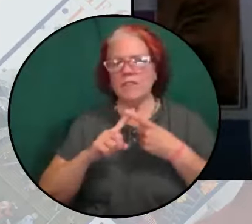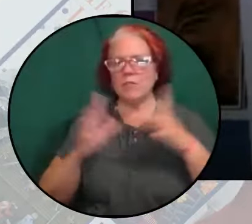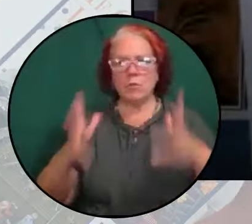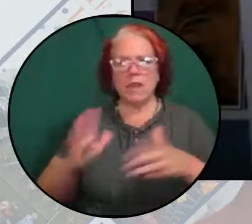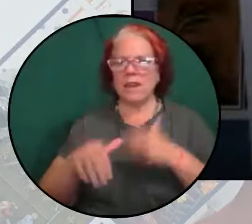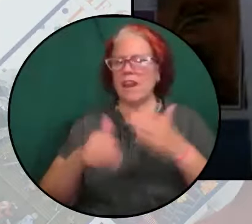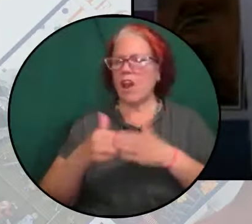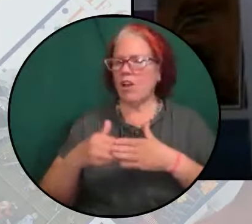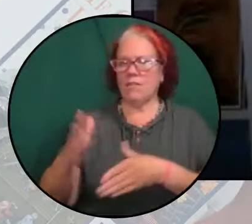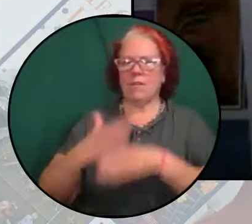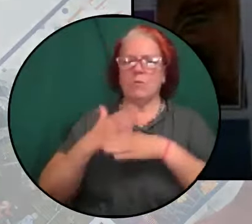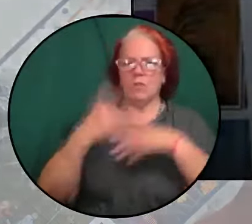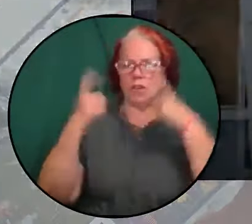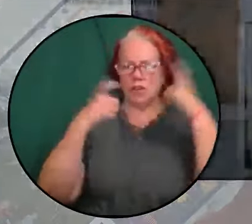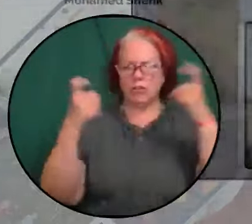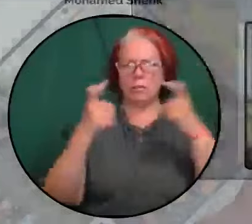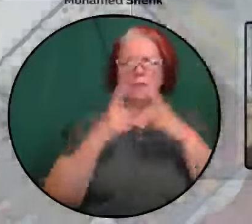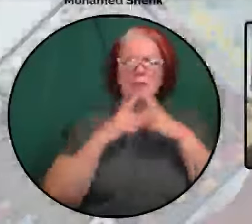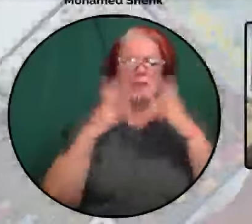Thank you.